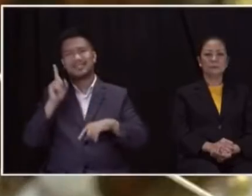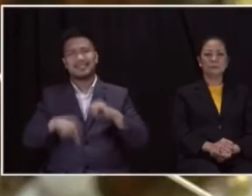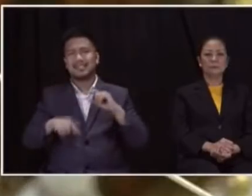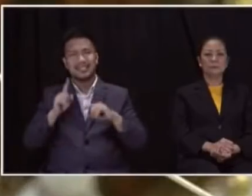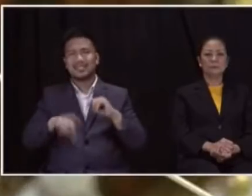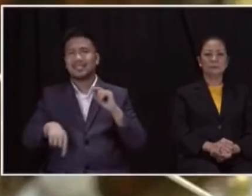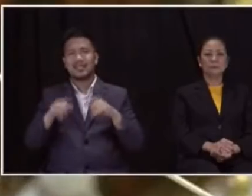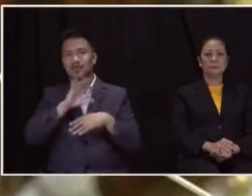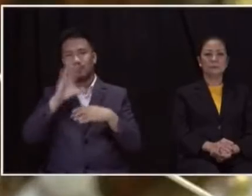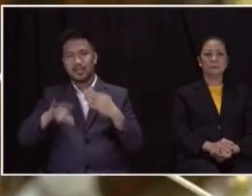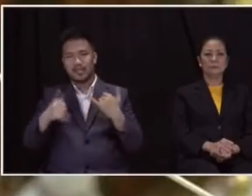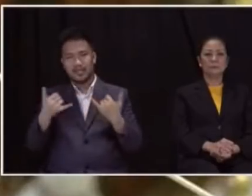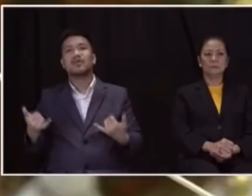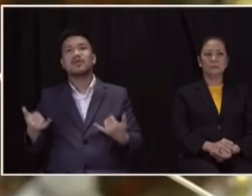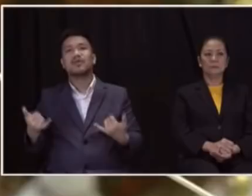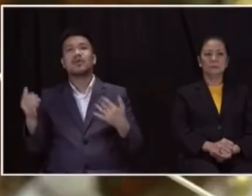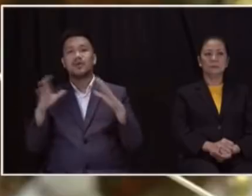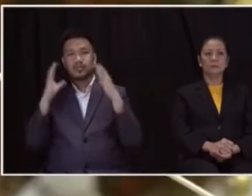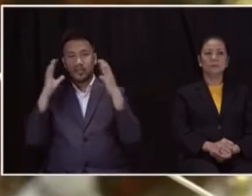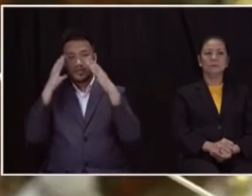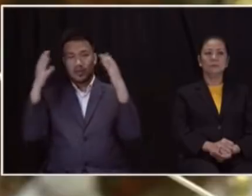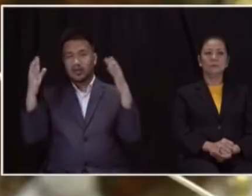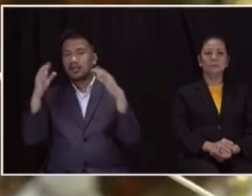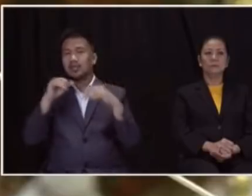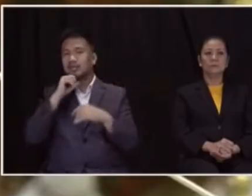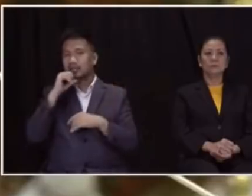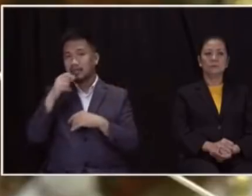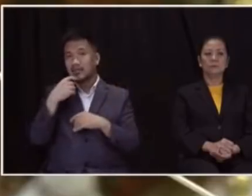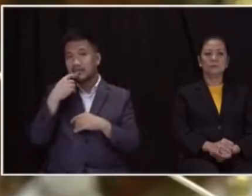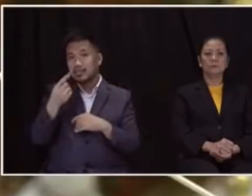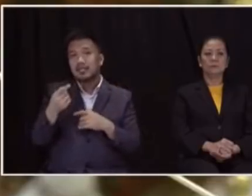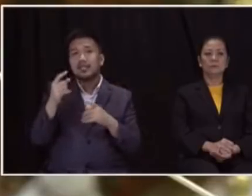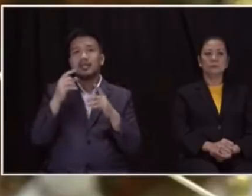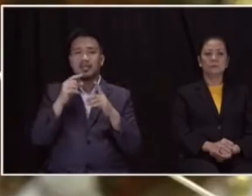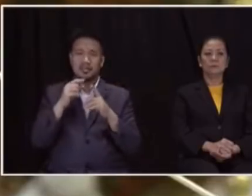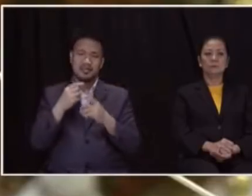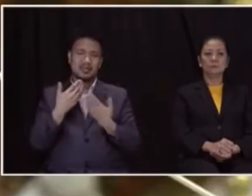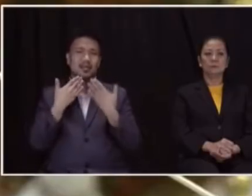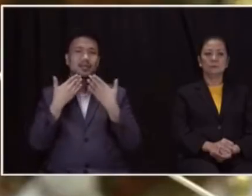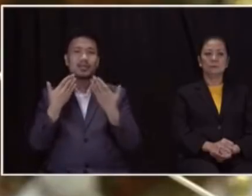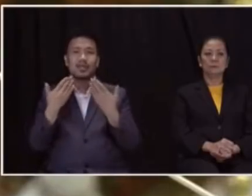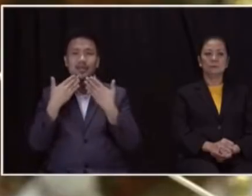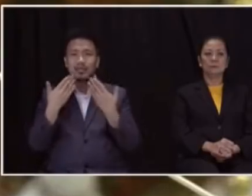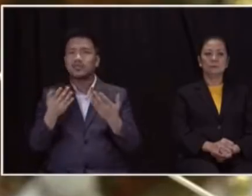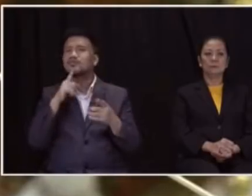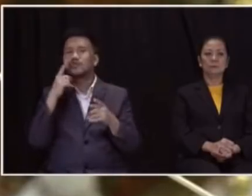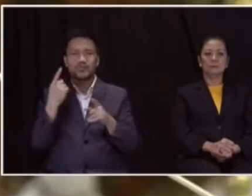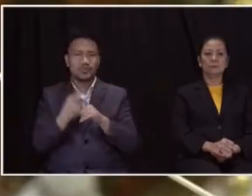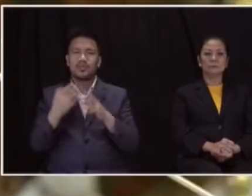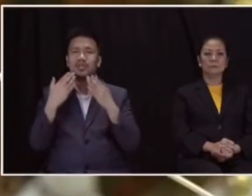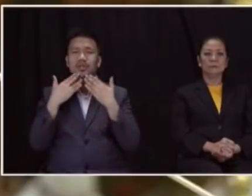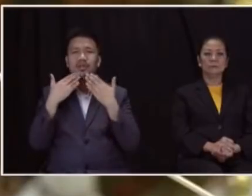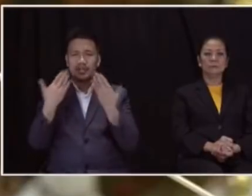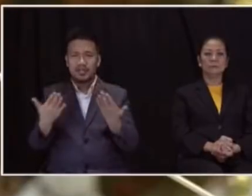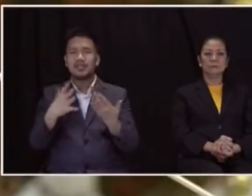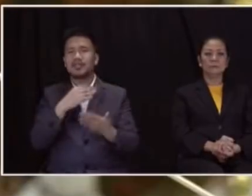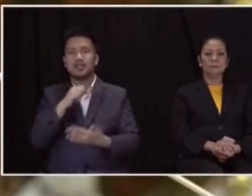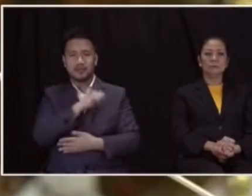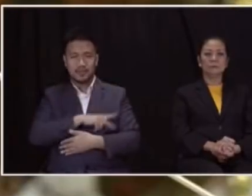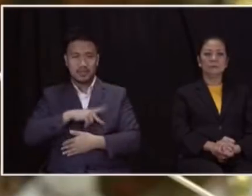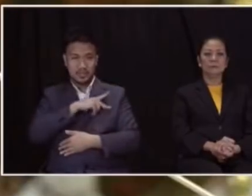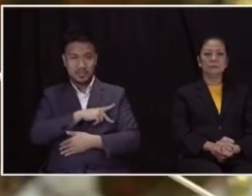let this occasion pass by without also saying a word of very sincere gratitude and